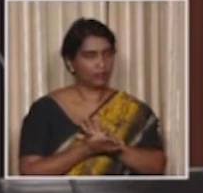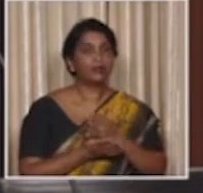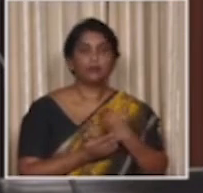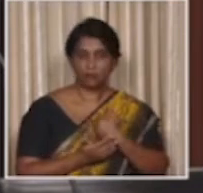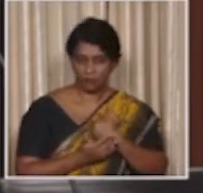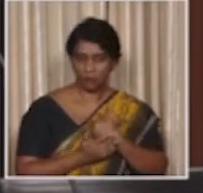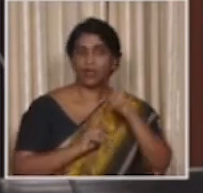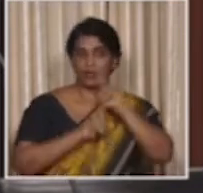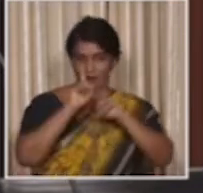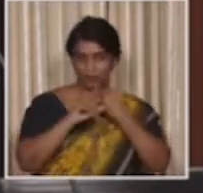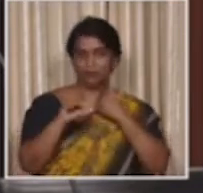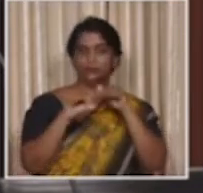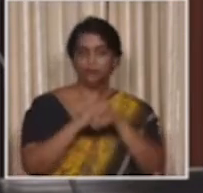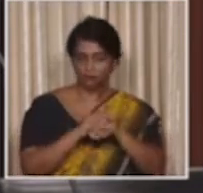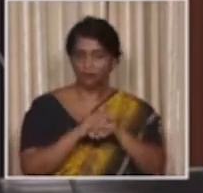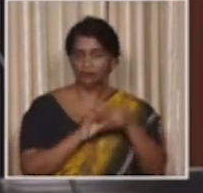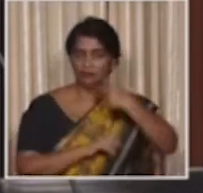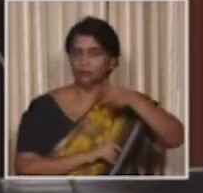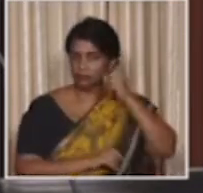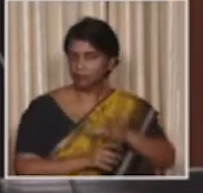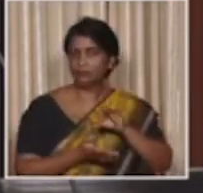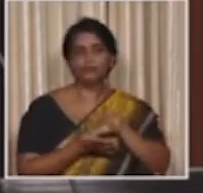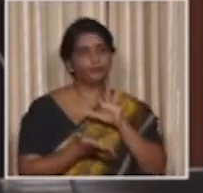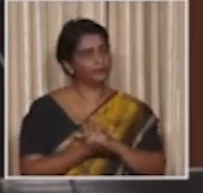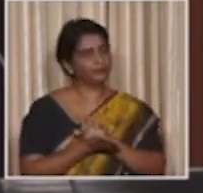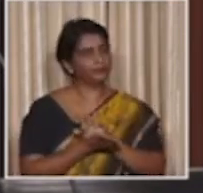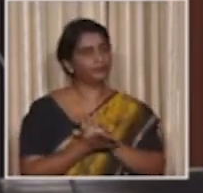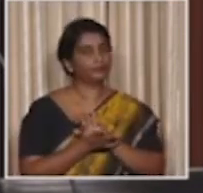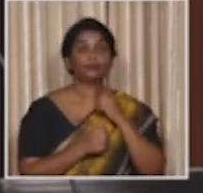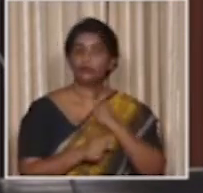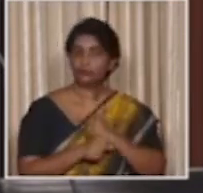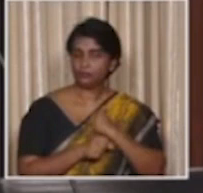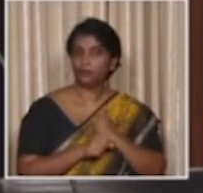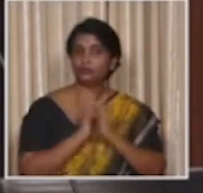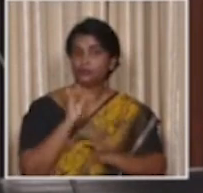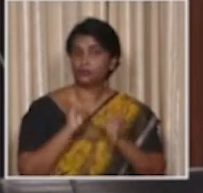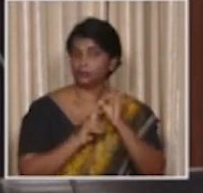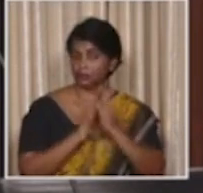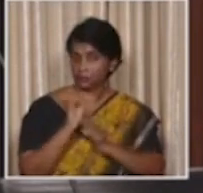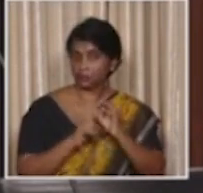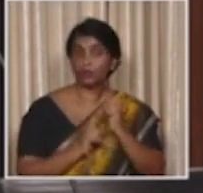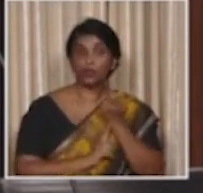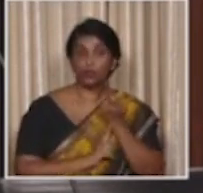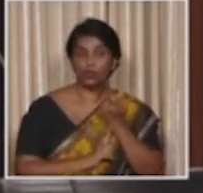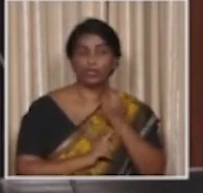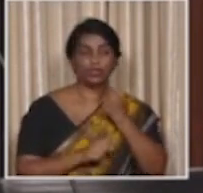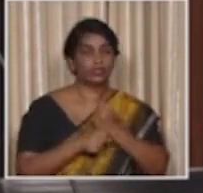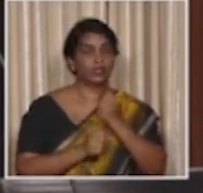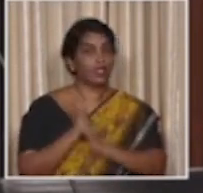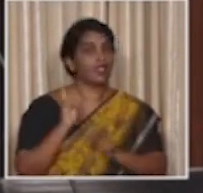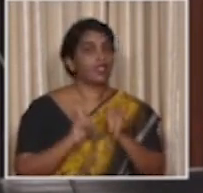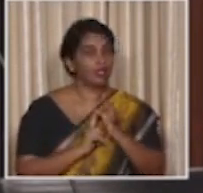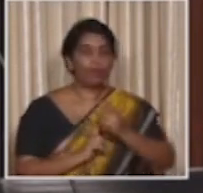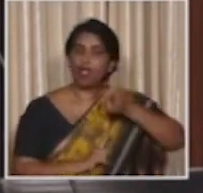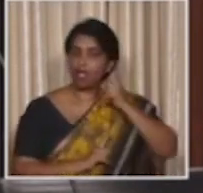meeting. Agreement was reached with the consent of the members of the government, with the state minister for finance also being there, and